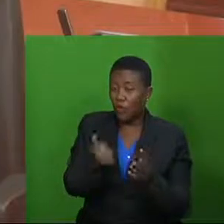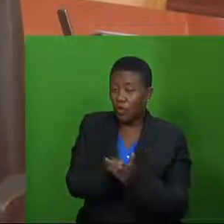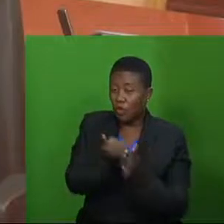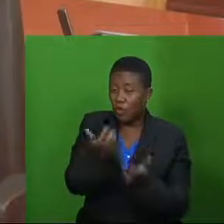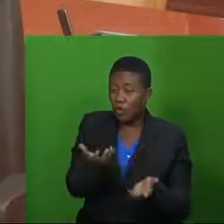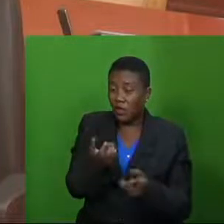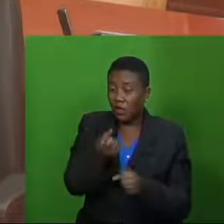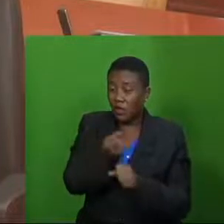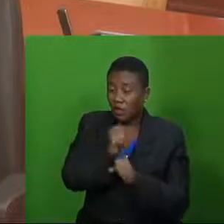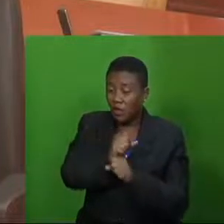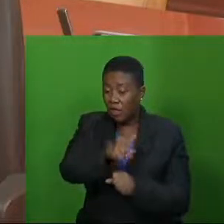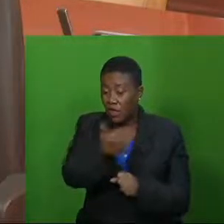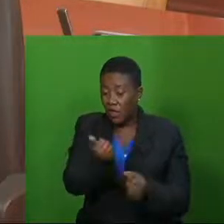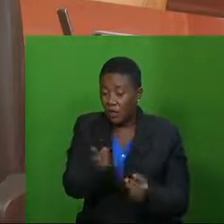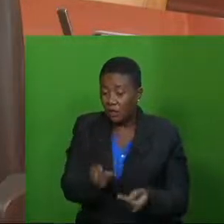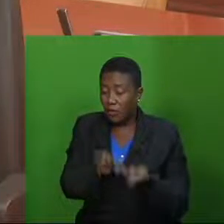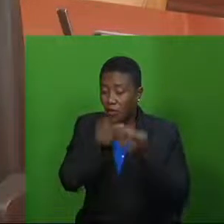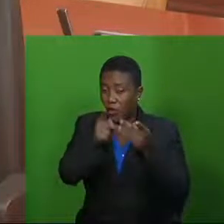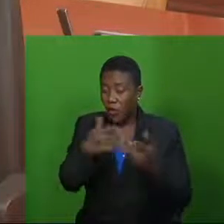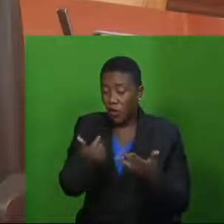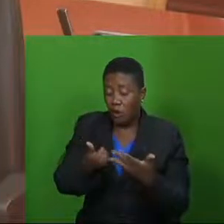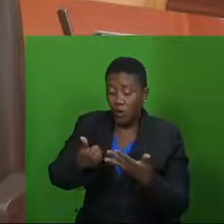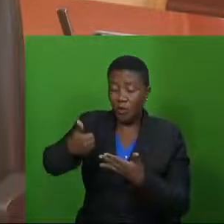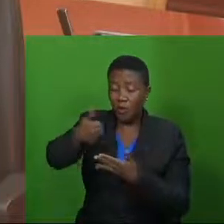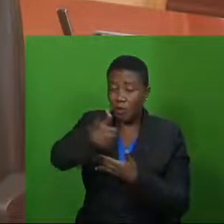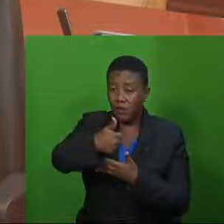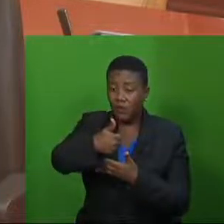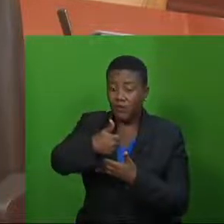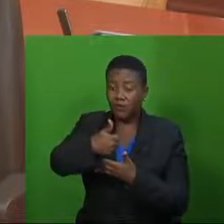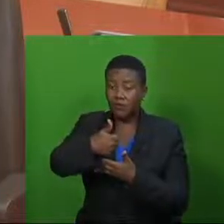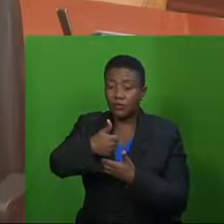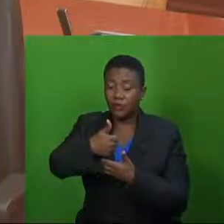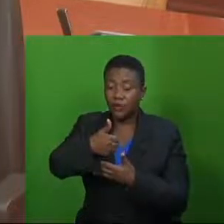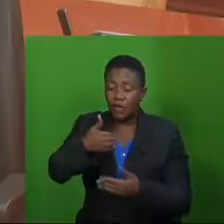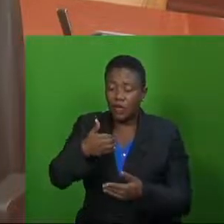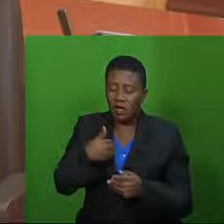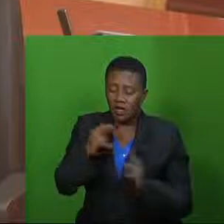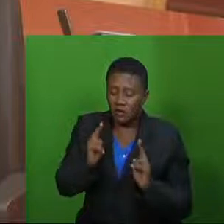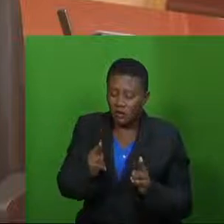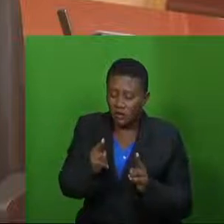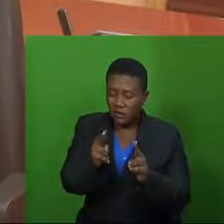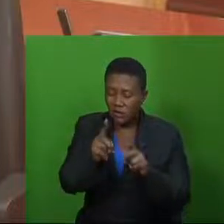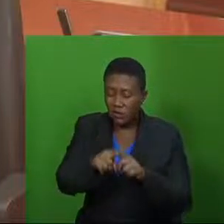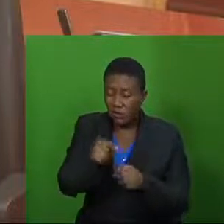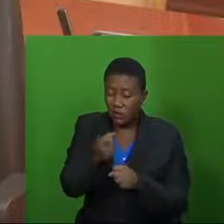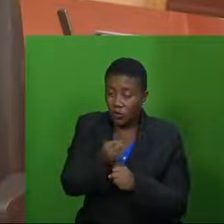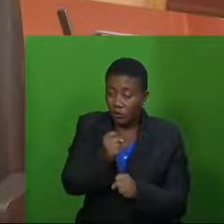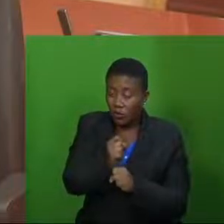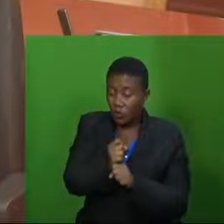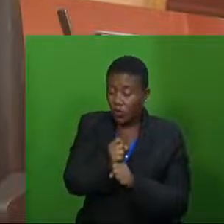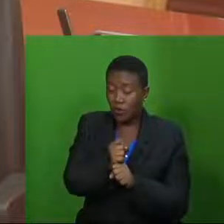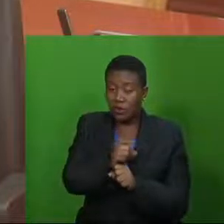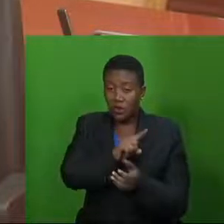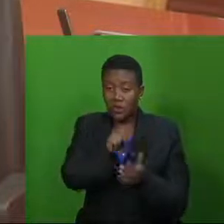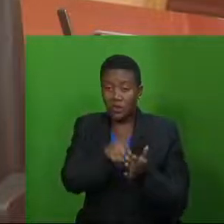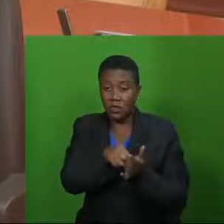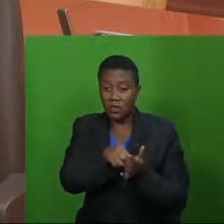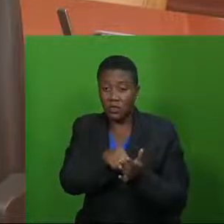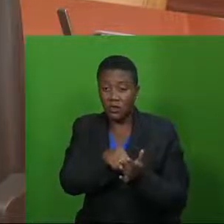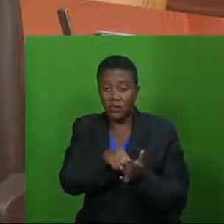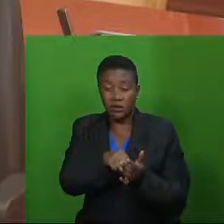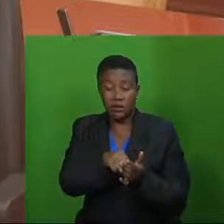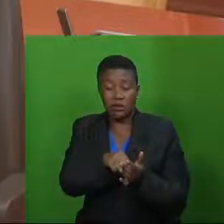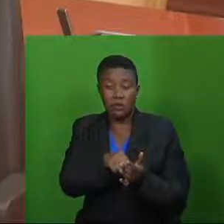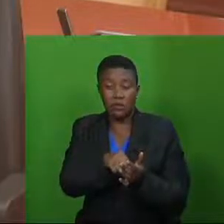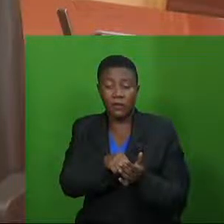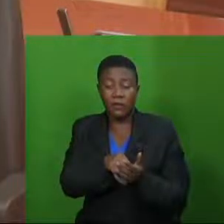any proposals or amendments to the Standing Orders, there is an urgent need to compose a Standing Orders Committee, as it